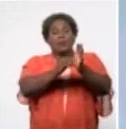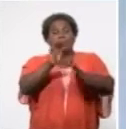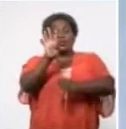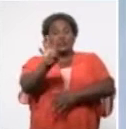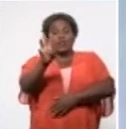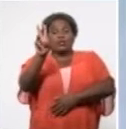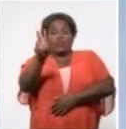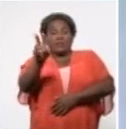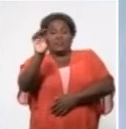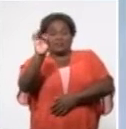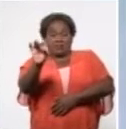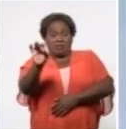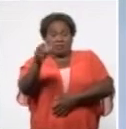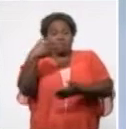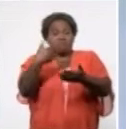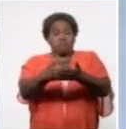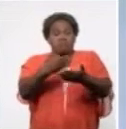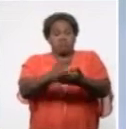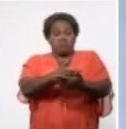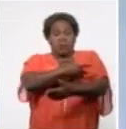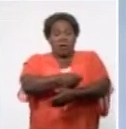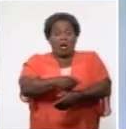211,427 samples studied, and